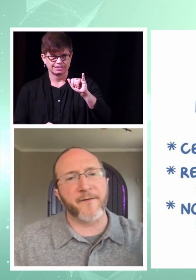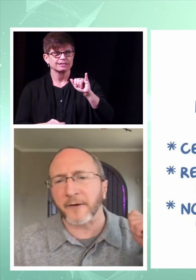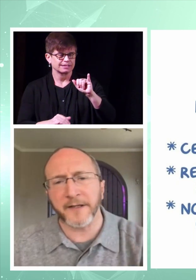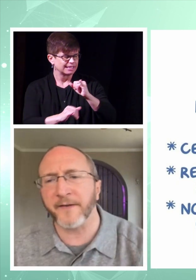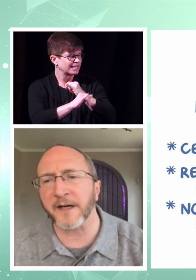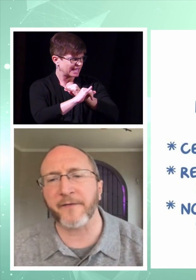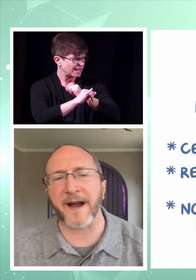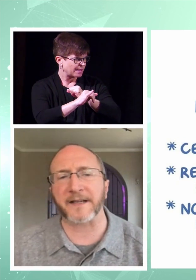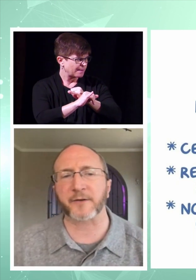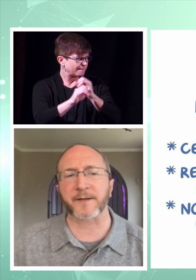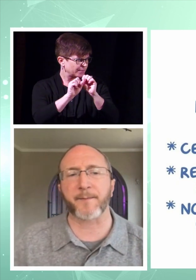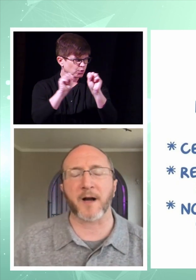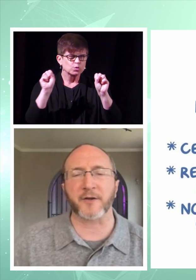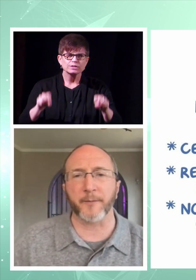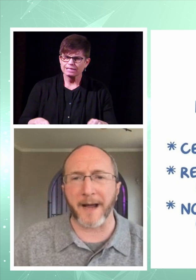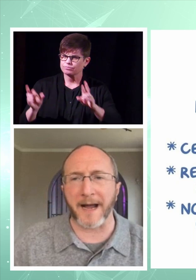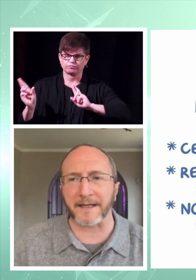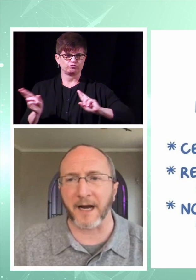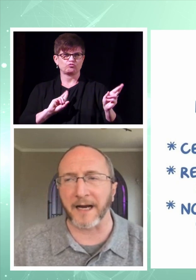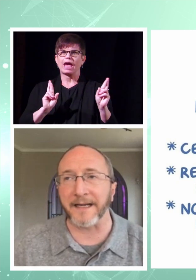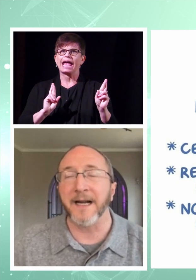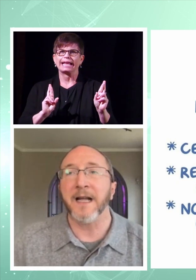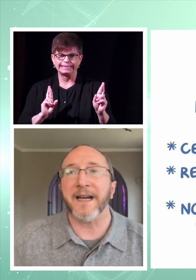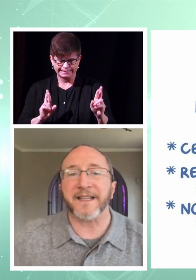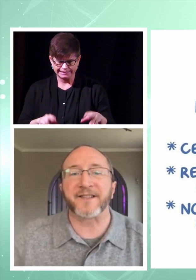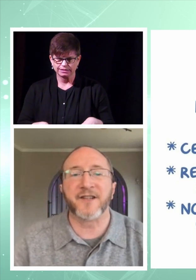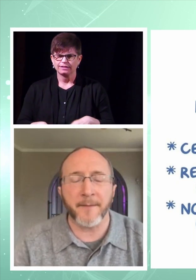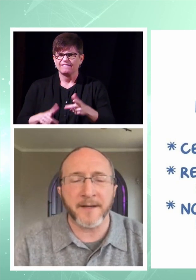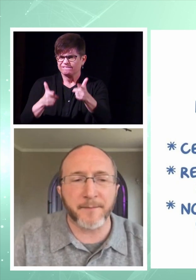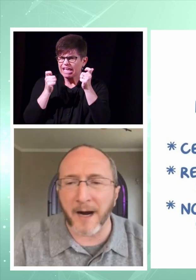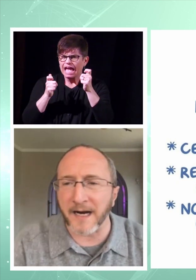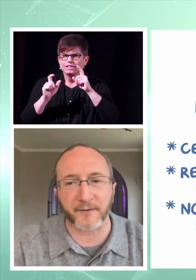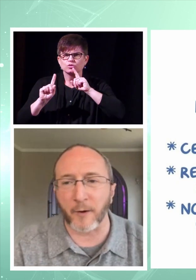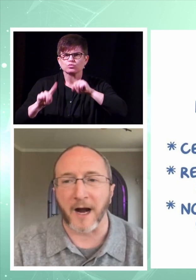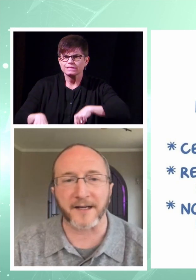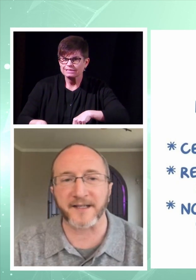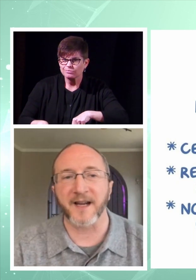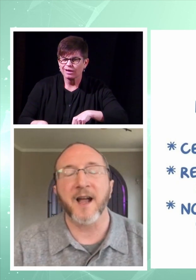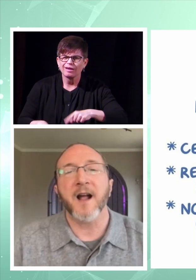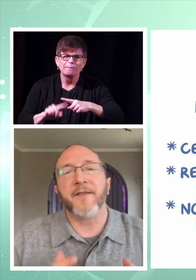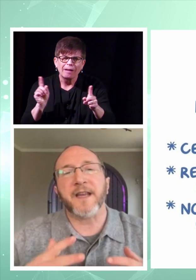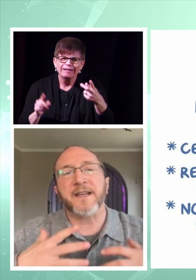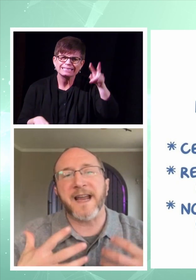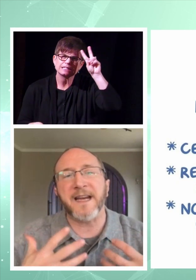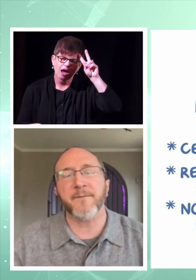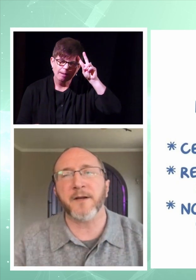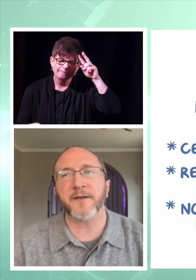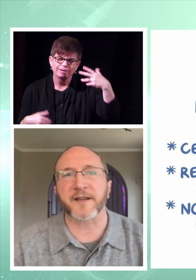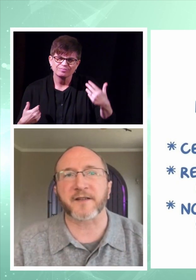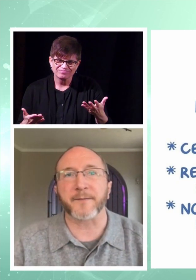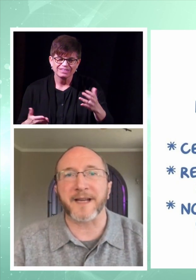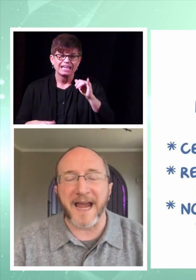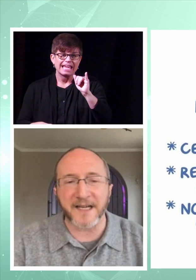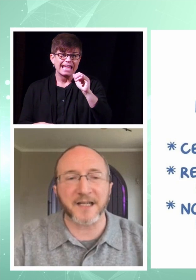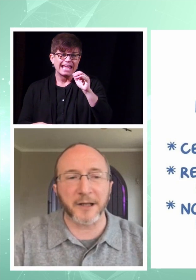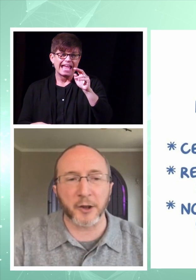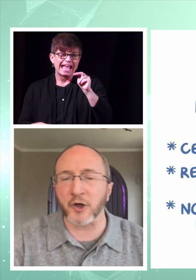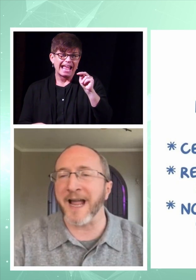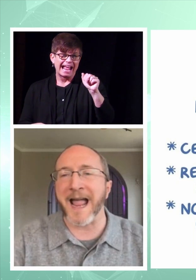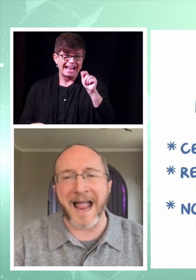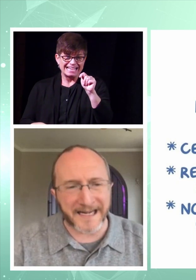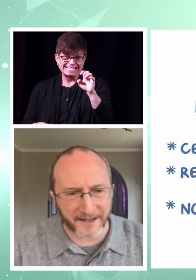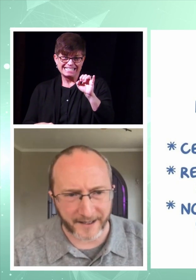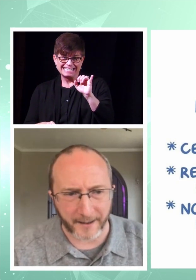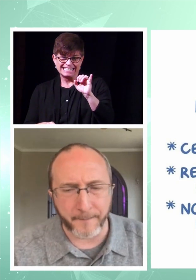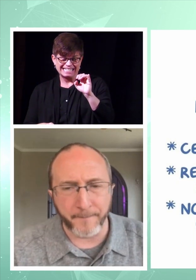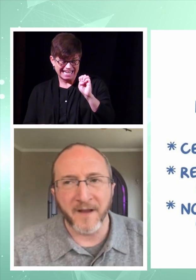is very, very fast to respond to a bad guy, and it's dumb as a box of rocks. The innate immune system can't